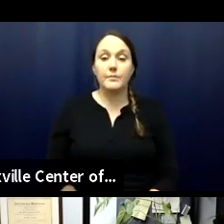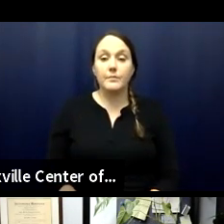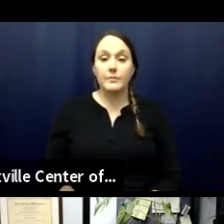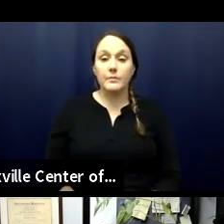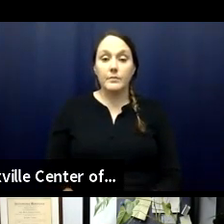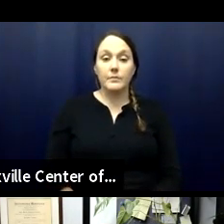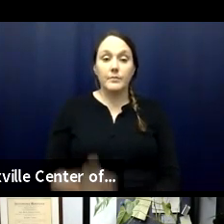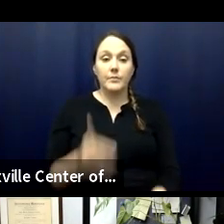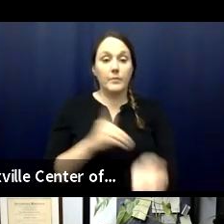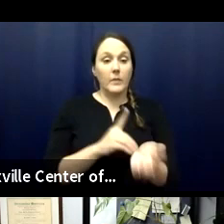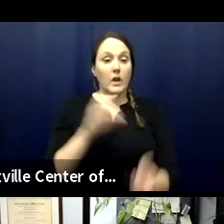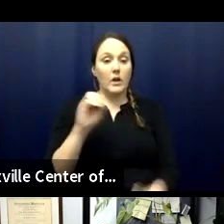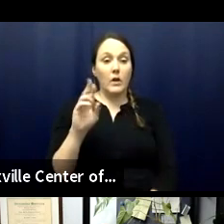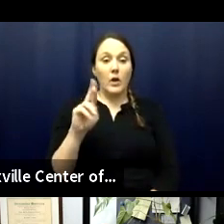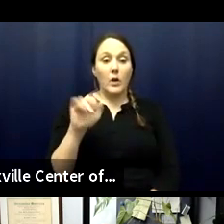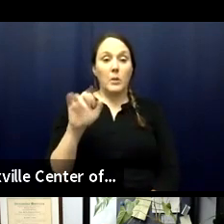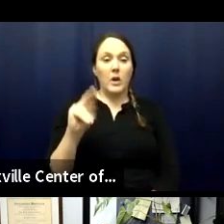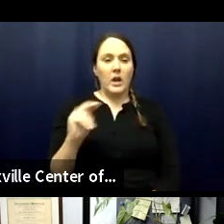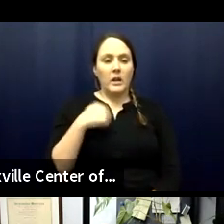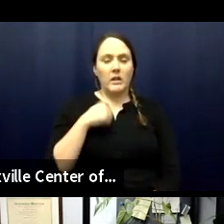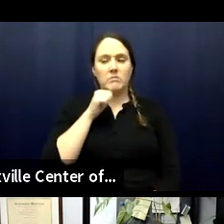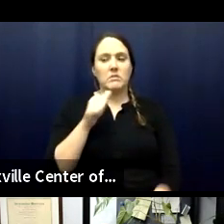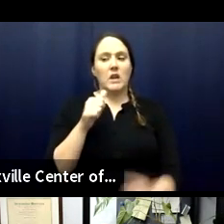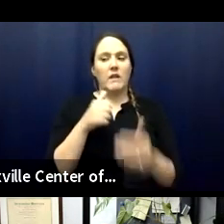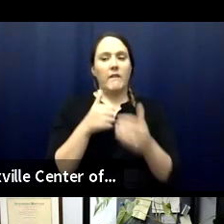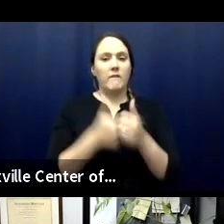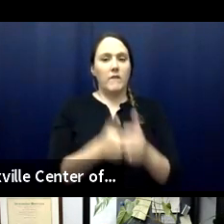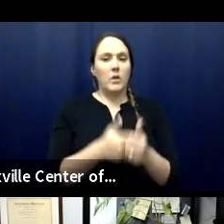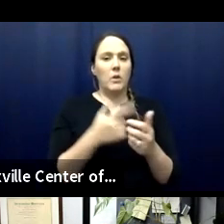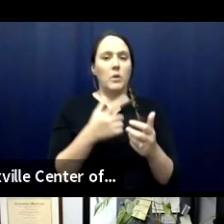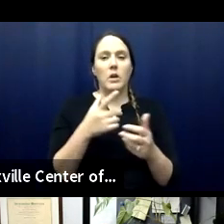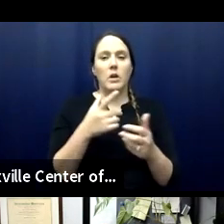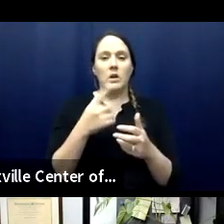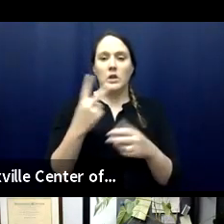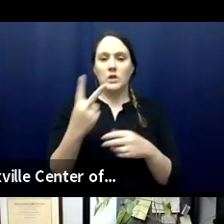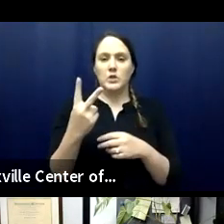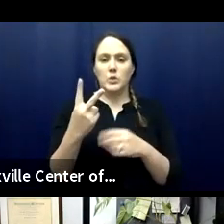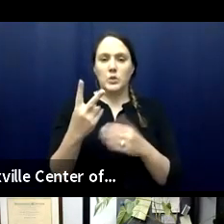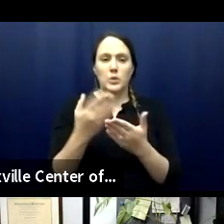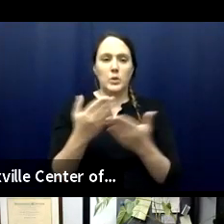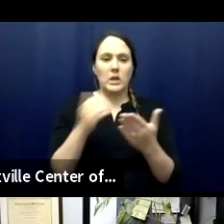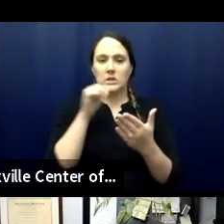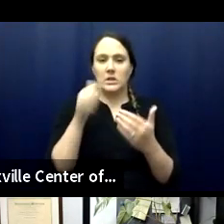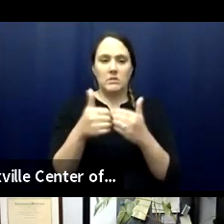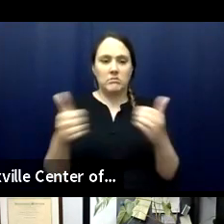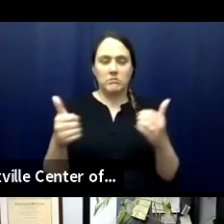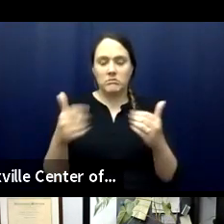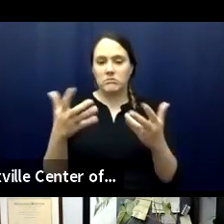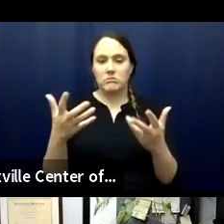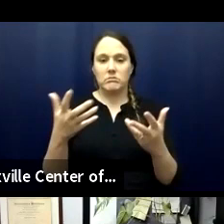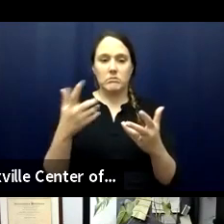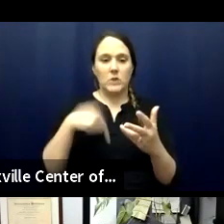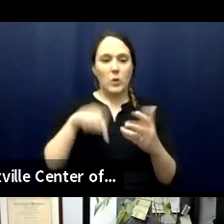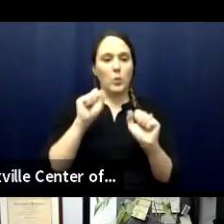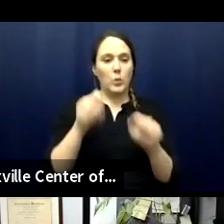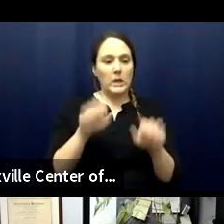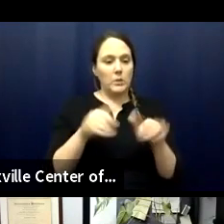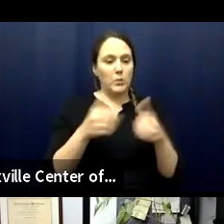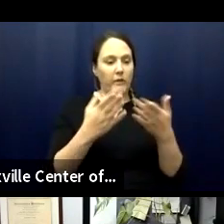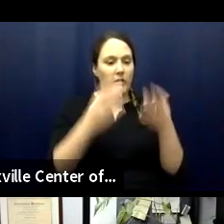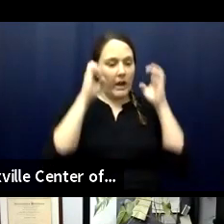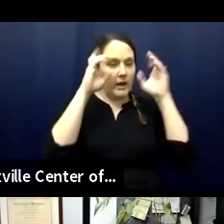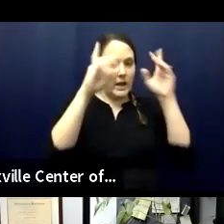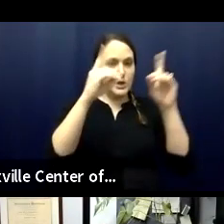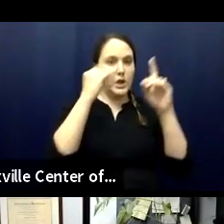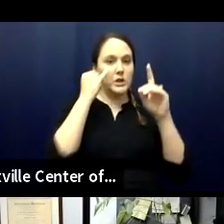And Dr. O'Brien, I'm not sure I totally followed in that. I mean, it seems like those two things are not mutually exclusive. I mean, we can provide that education, whether